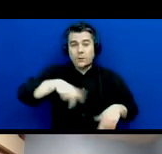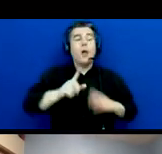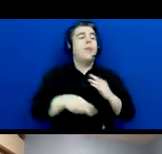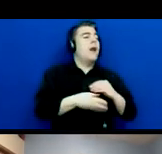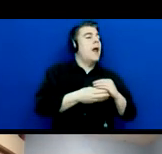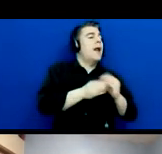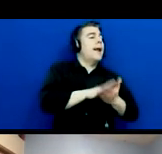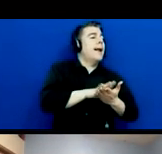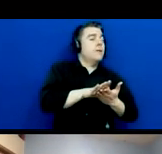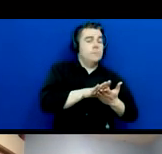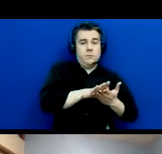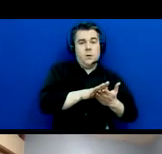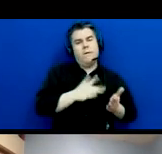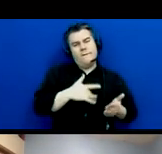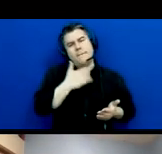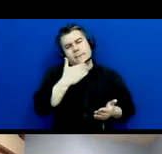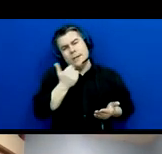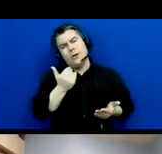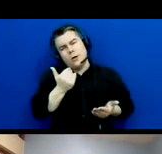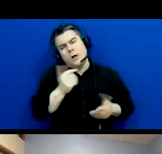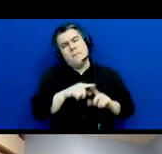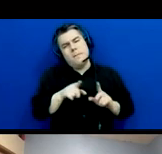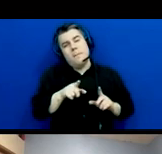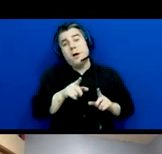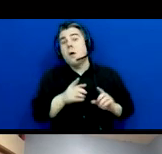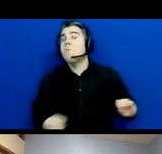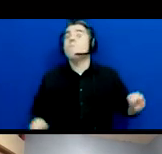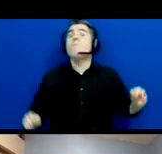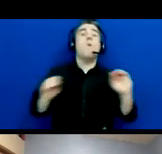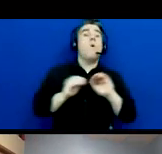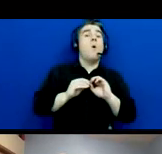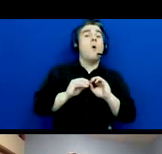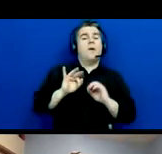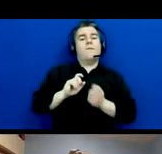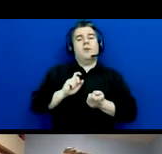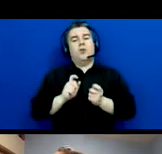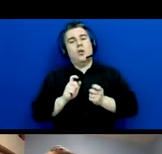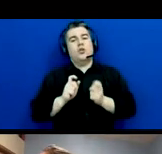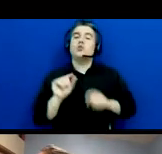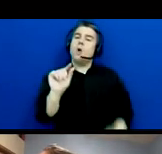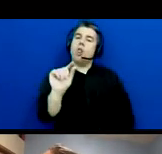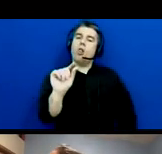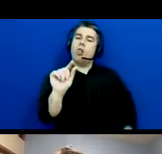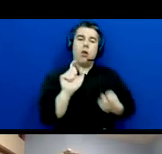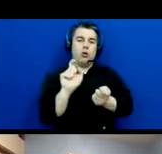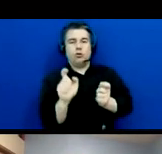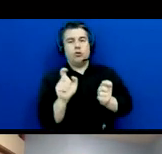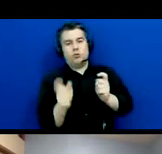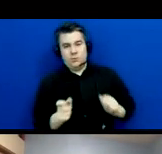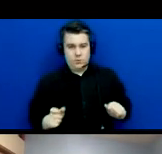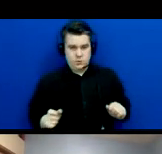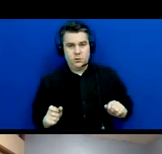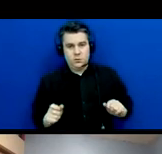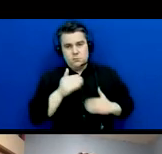supplements, yes, you will feel better, but you will feel even more better if you make some small adjustments along the way. The good thing is